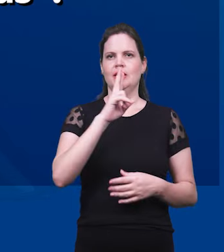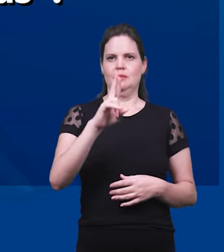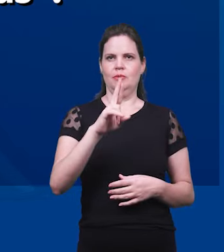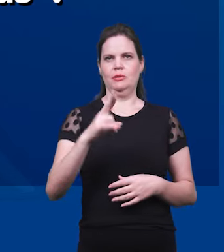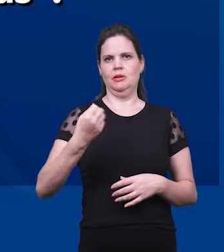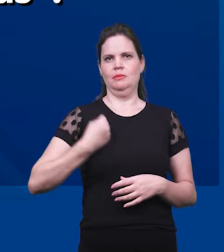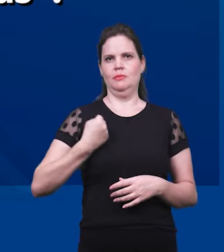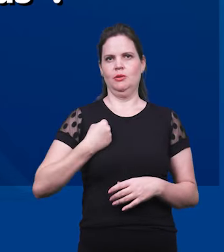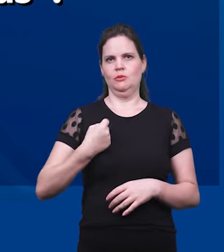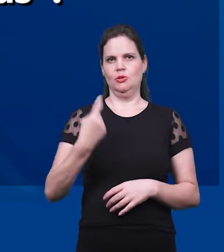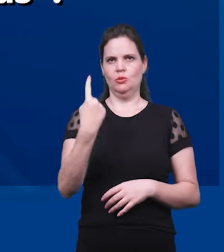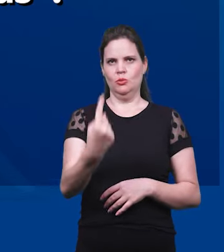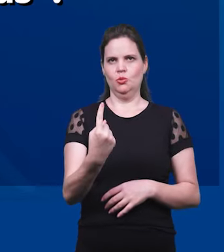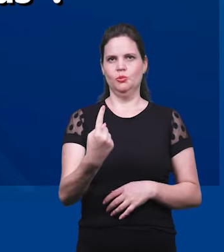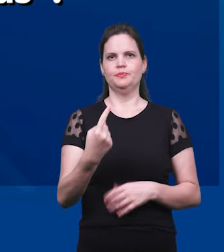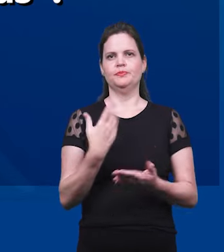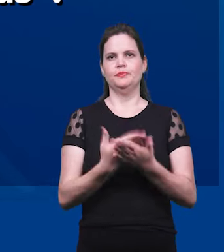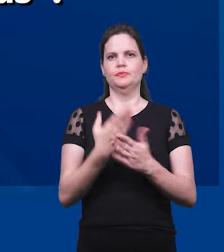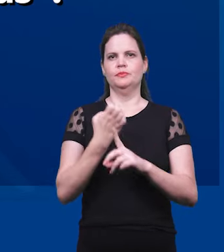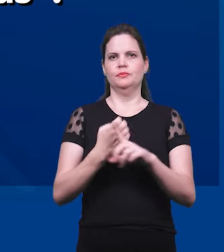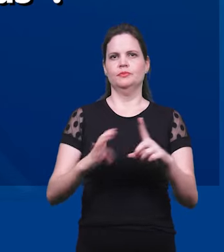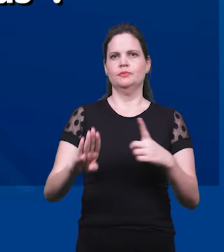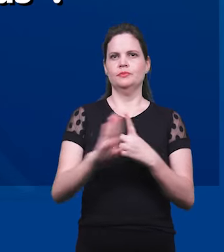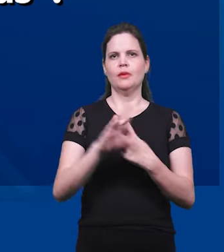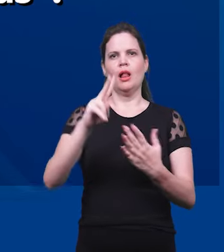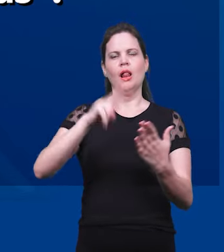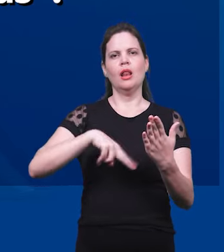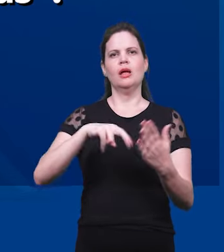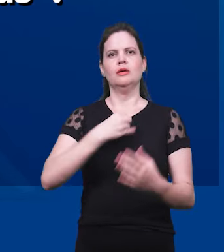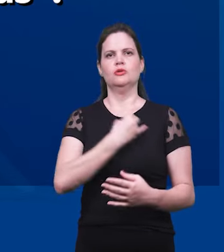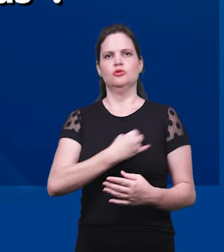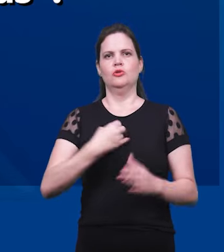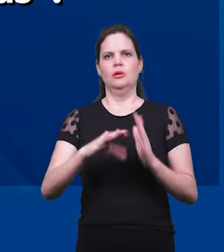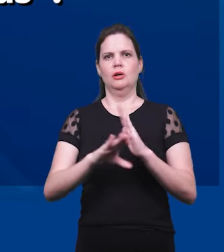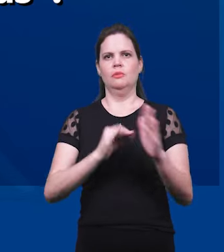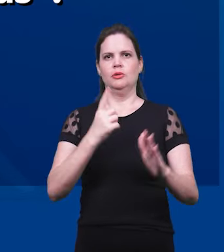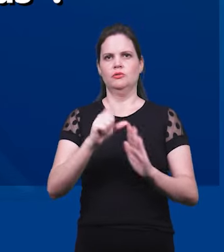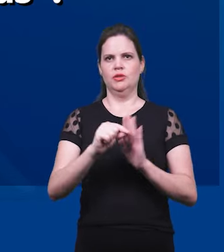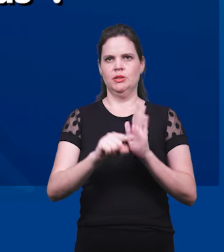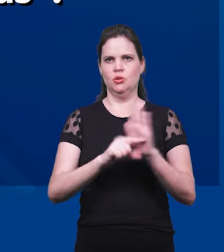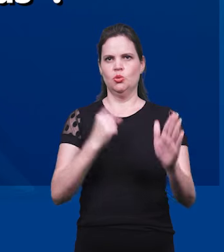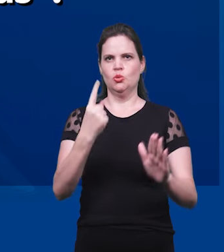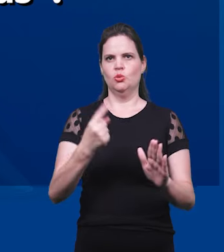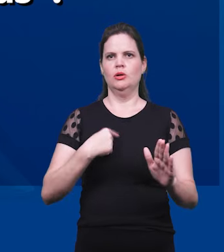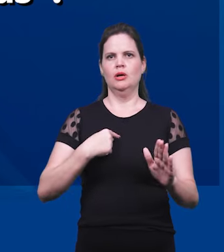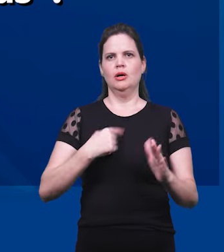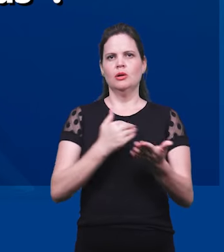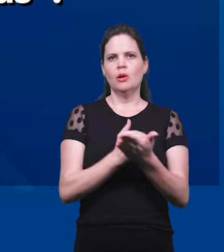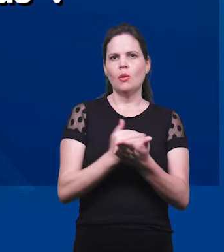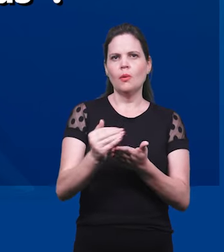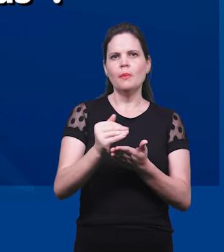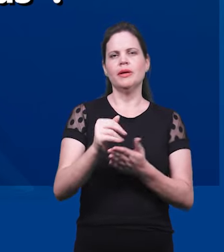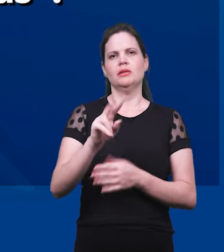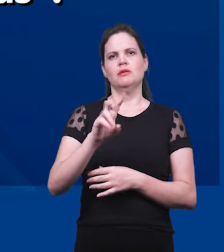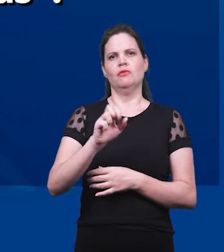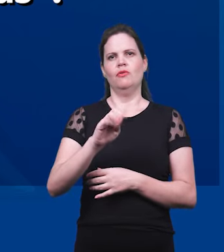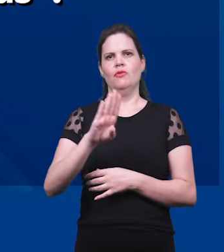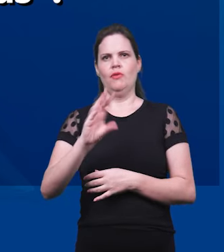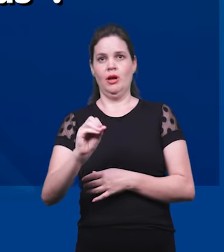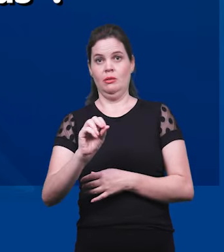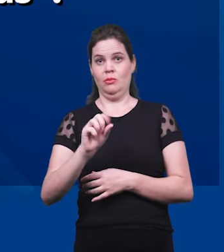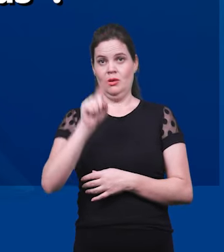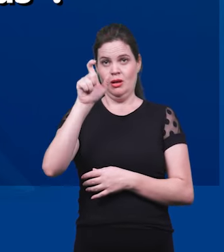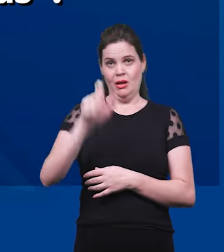School, we read in the Gospel according to John, chapter 1, verse 1, that in the beginning was the Word, and the Word was with